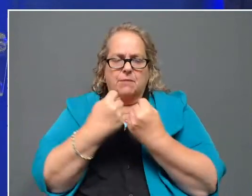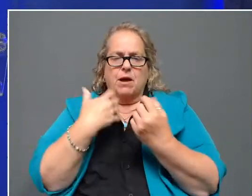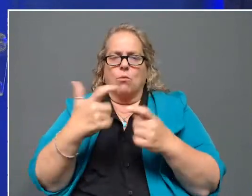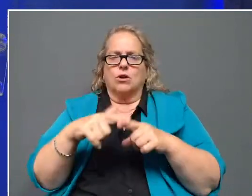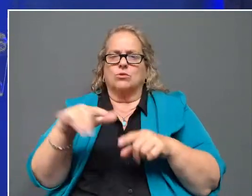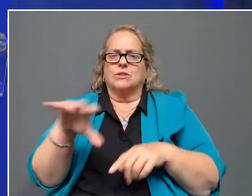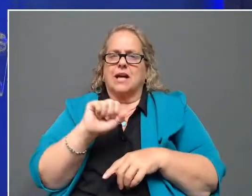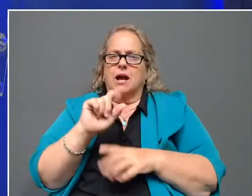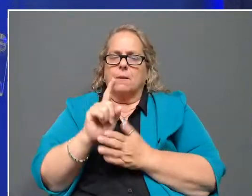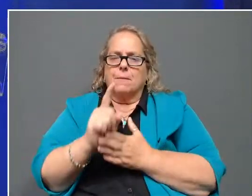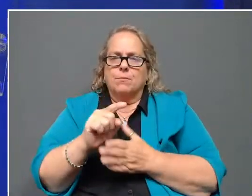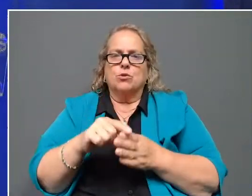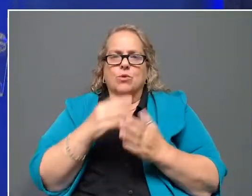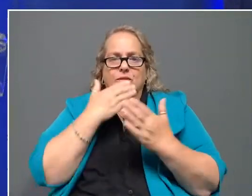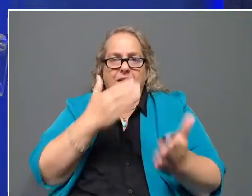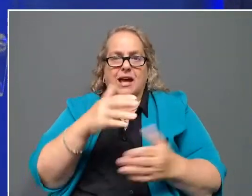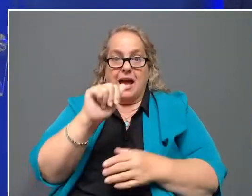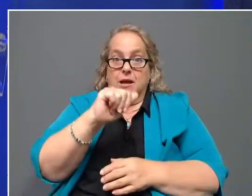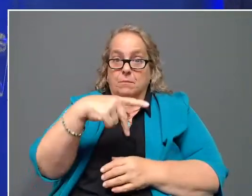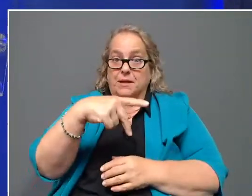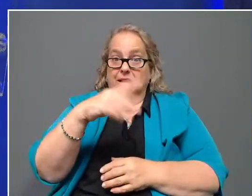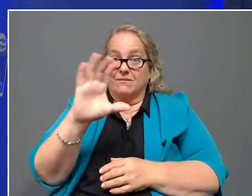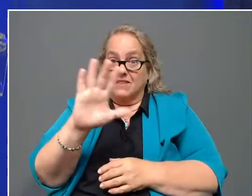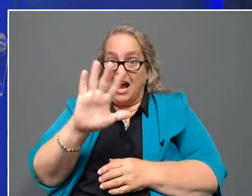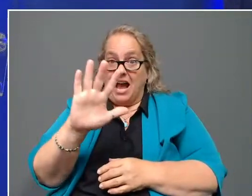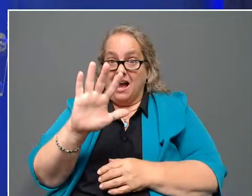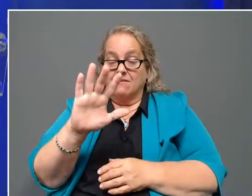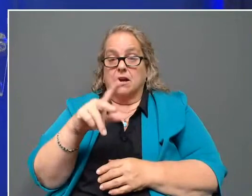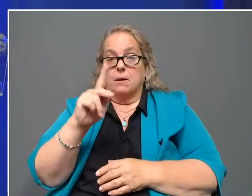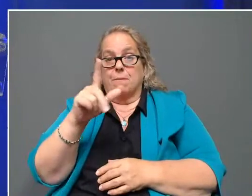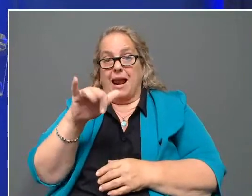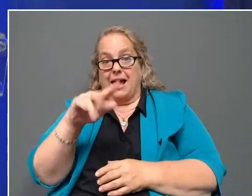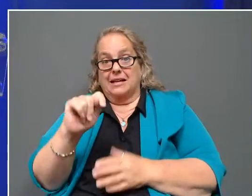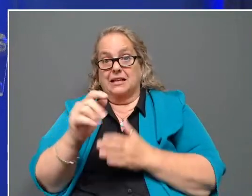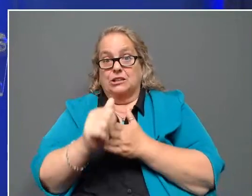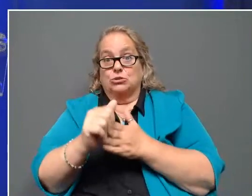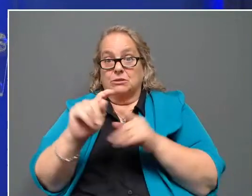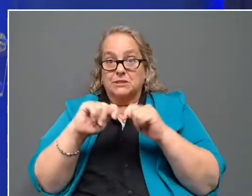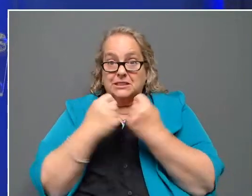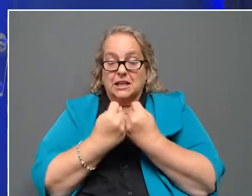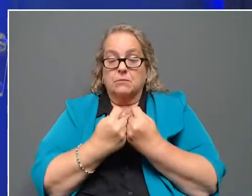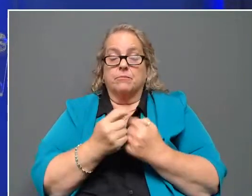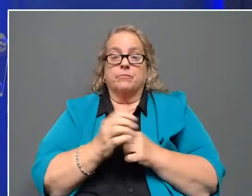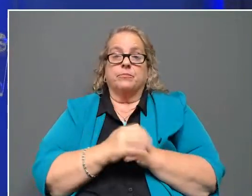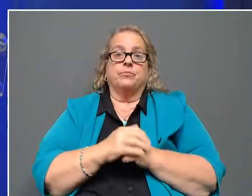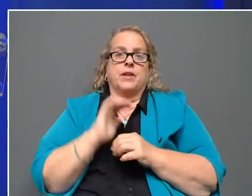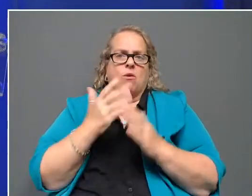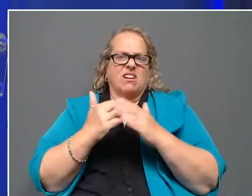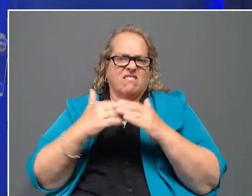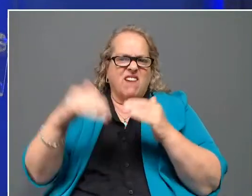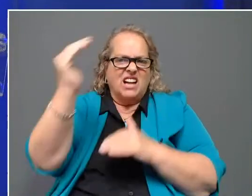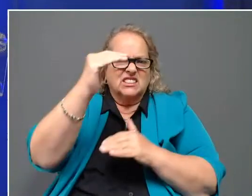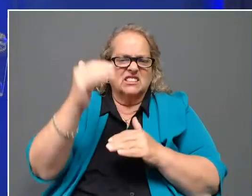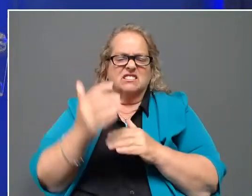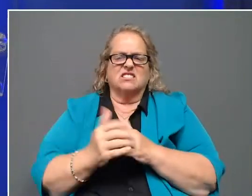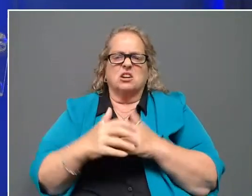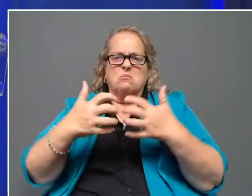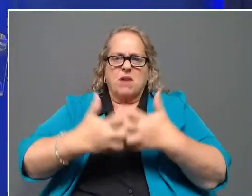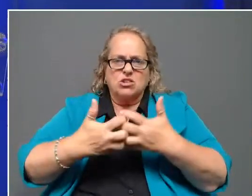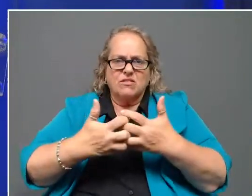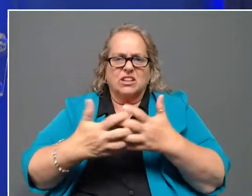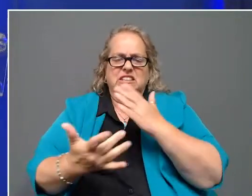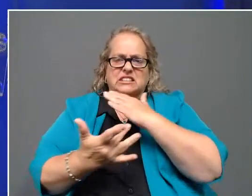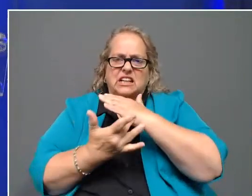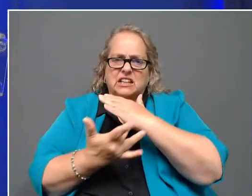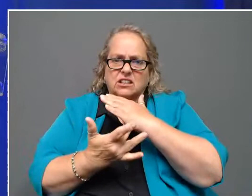the AP5 plant leadership team, our advanced manufacturing, technology, and sourcing teams, as well